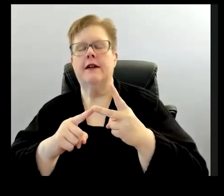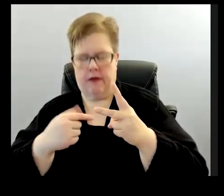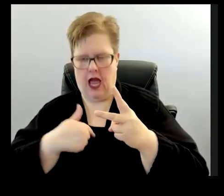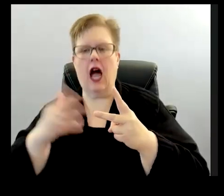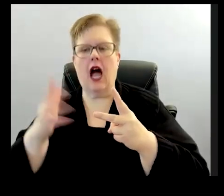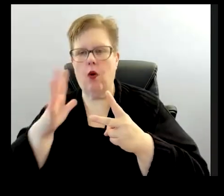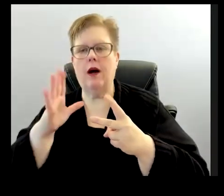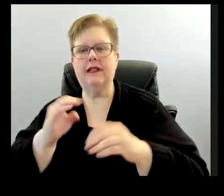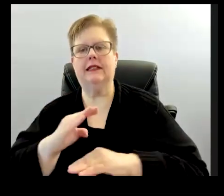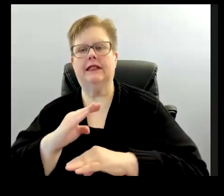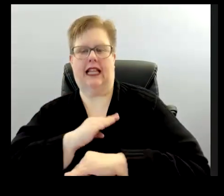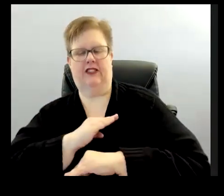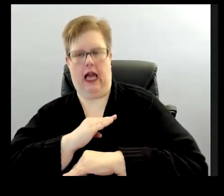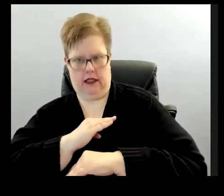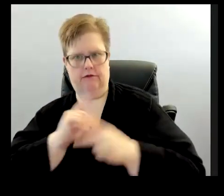will be satisfied.